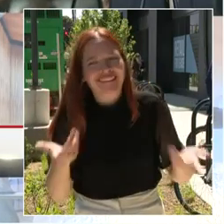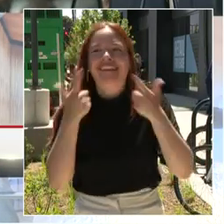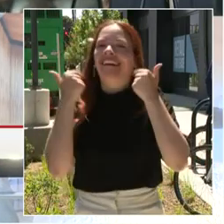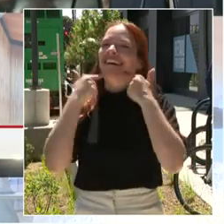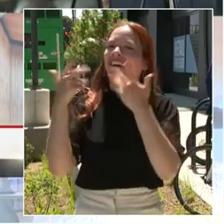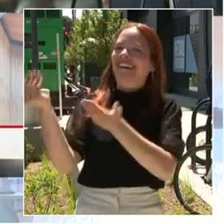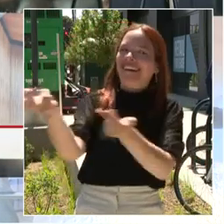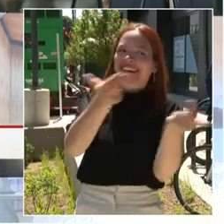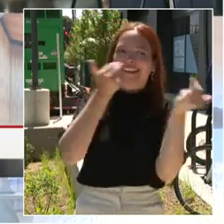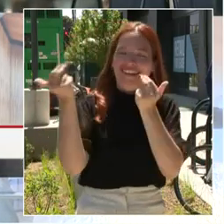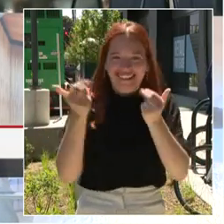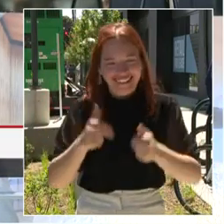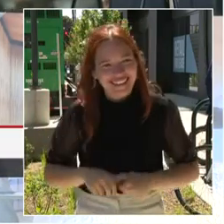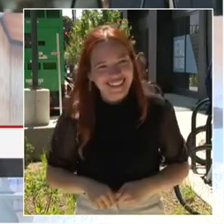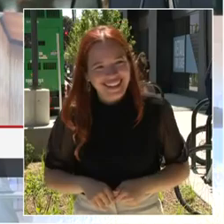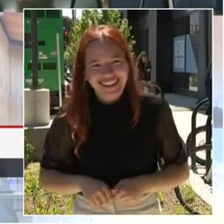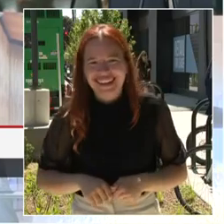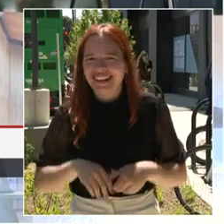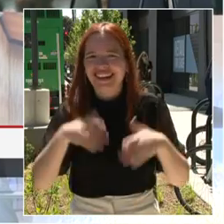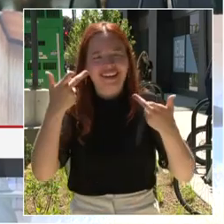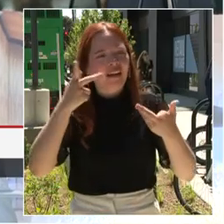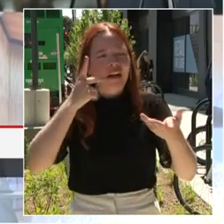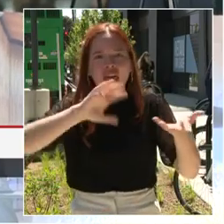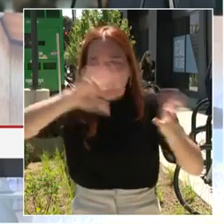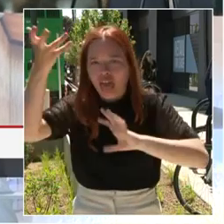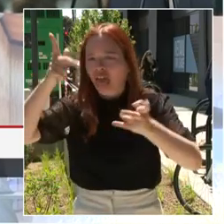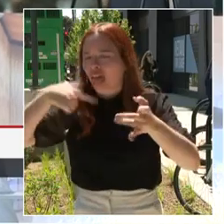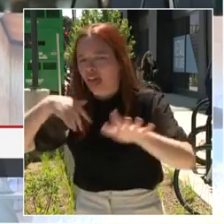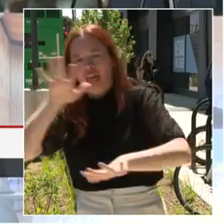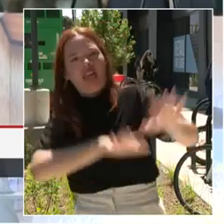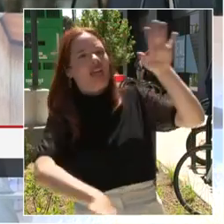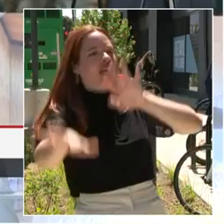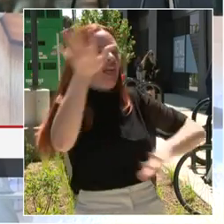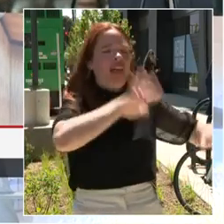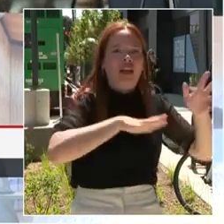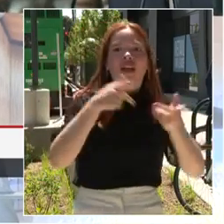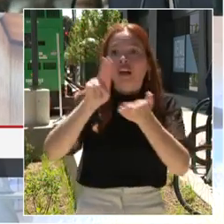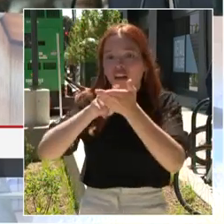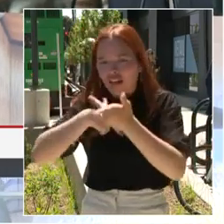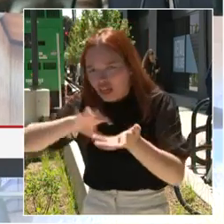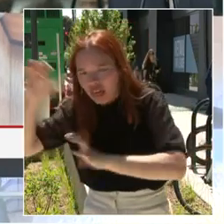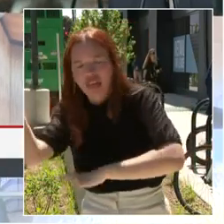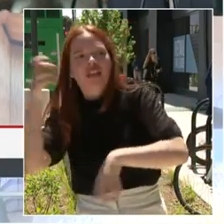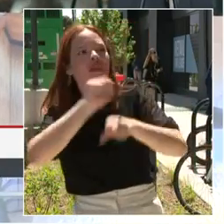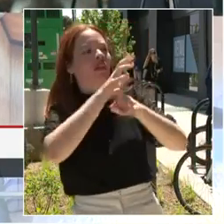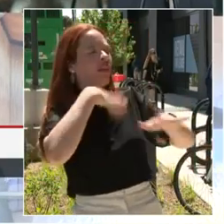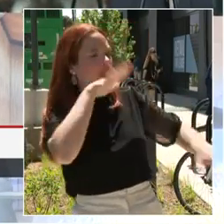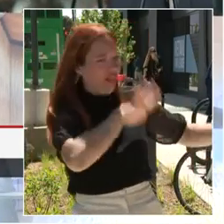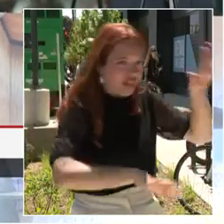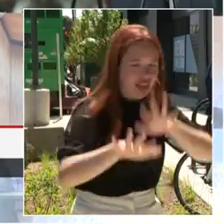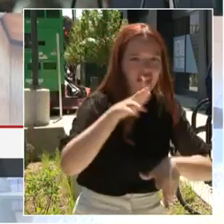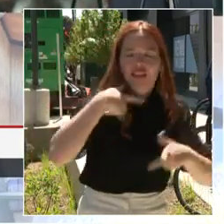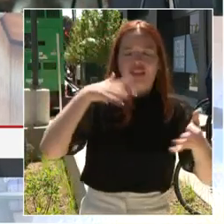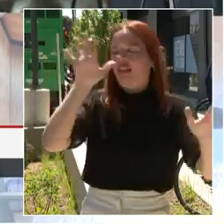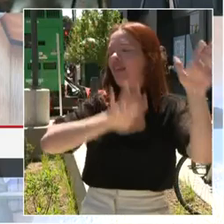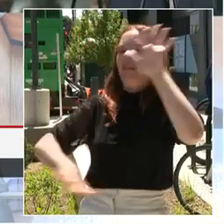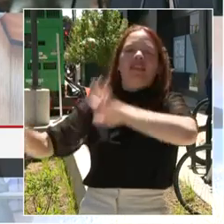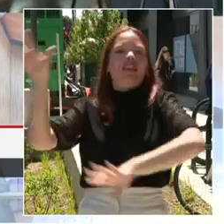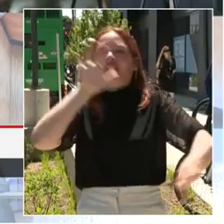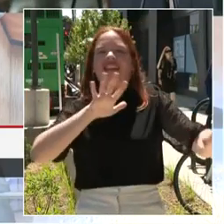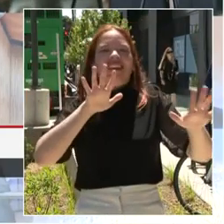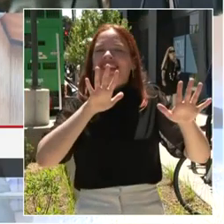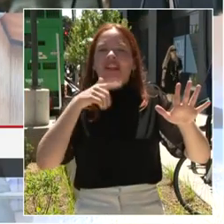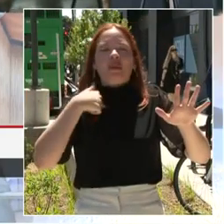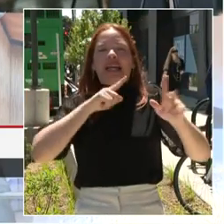world was out of whack, the employment world was out of whack. Yet I stand here today to tell you we delivered this